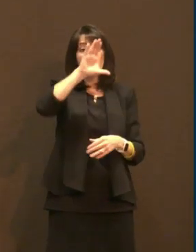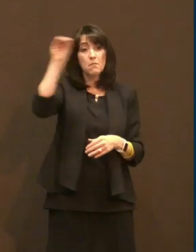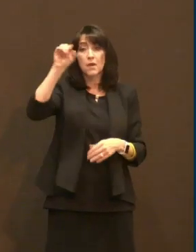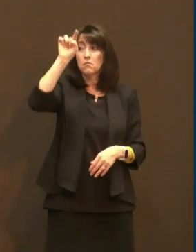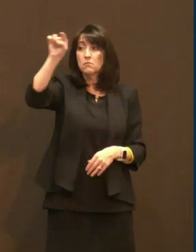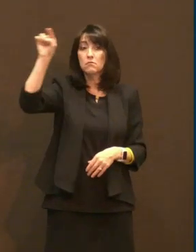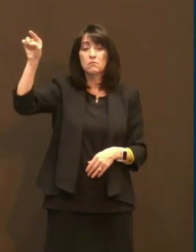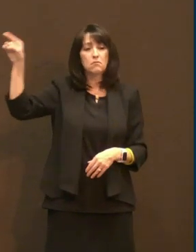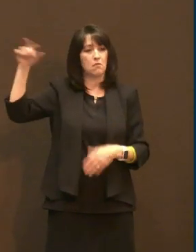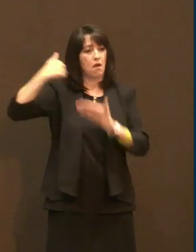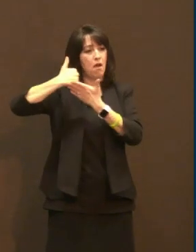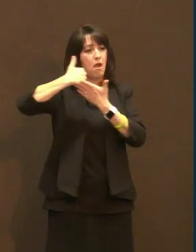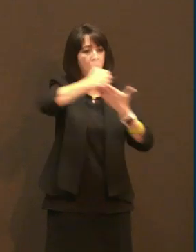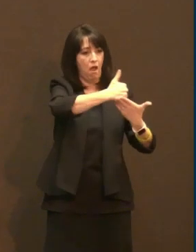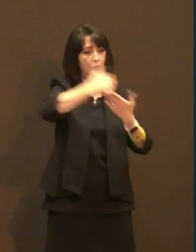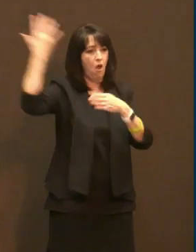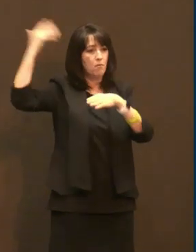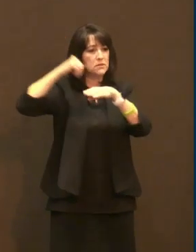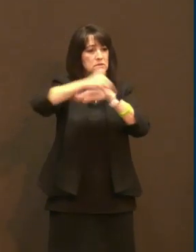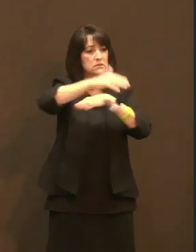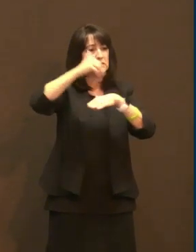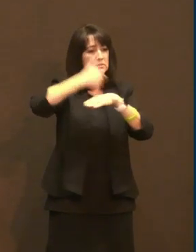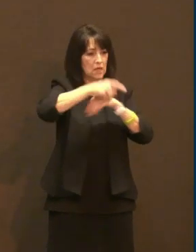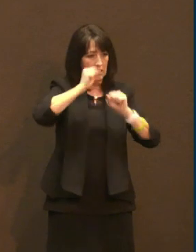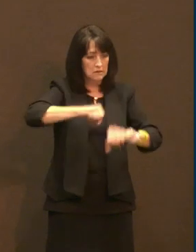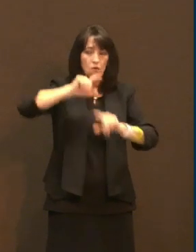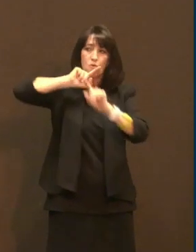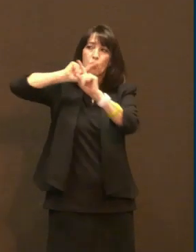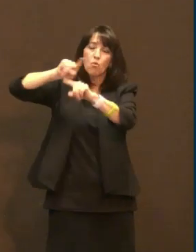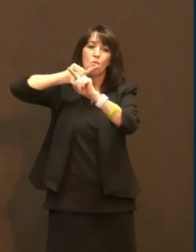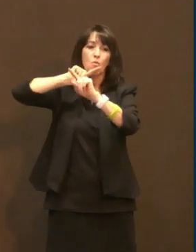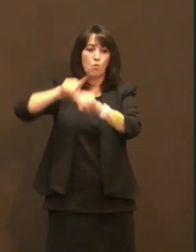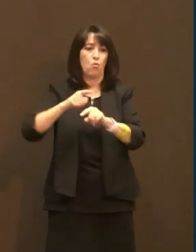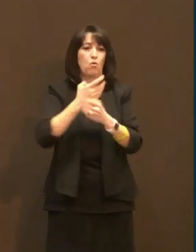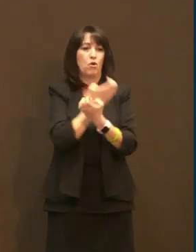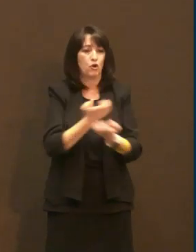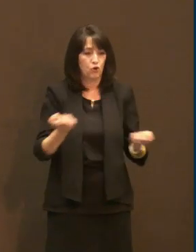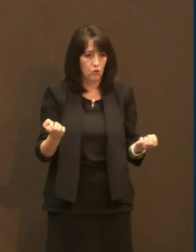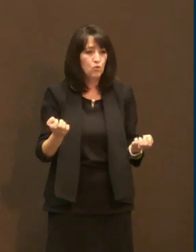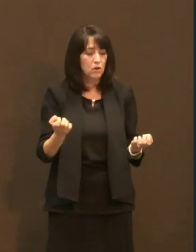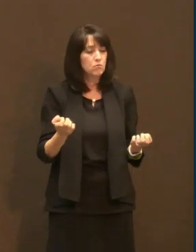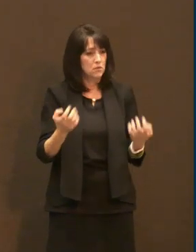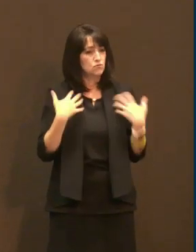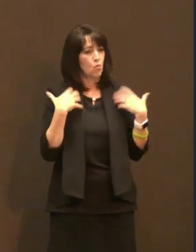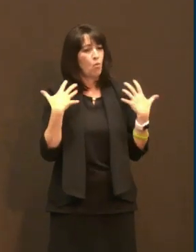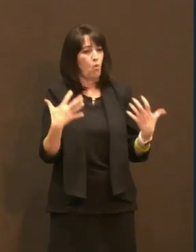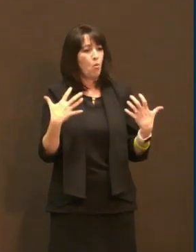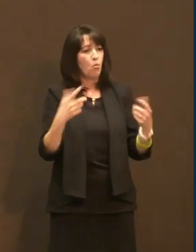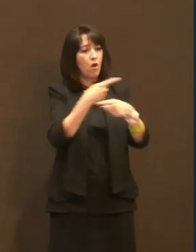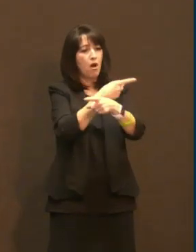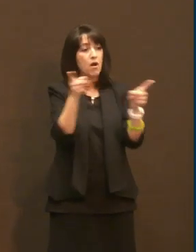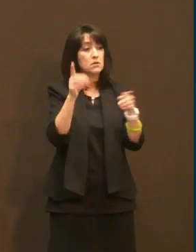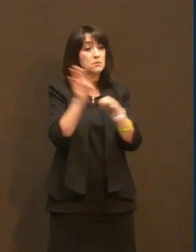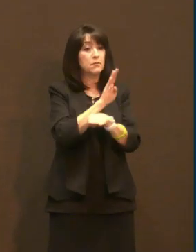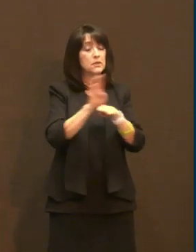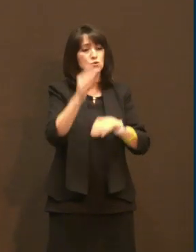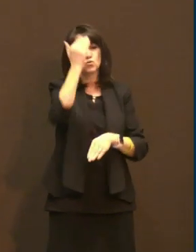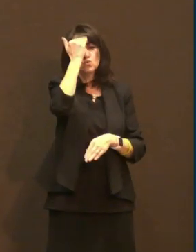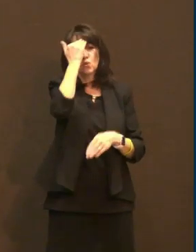COVID crisis, and we've captured all that information, so we want to make sure we publicly prepare that information so businesses could tap into that as